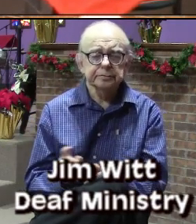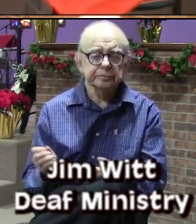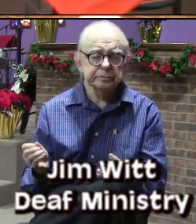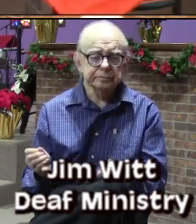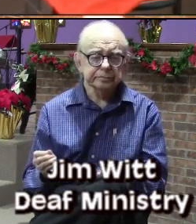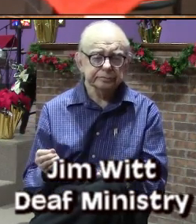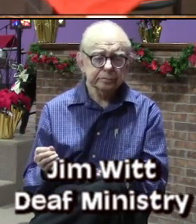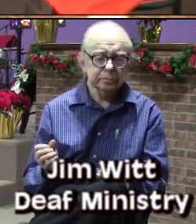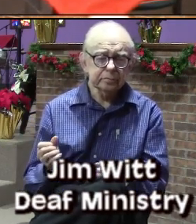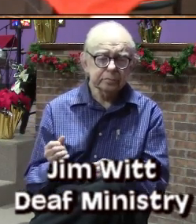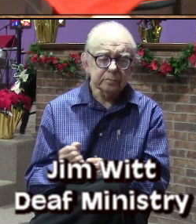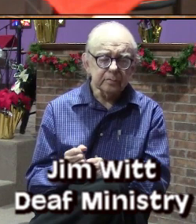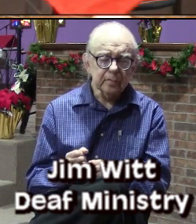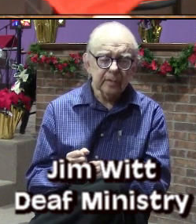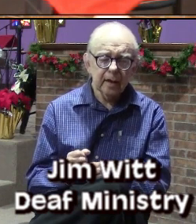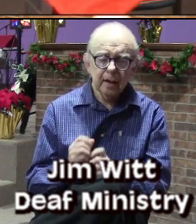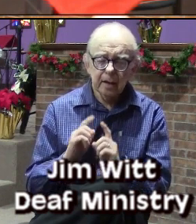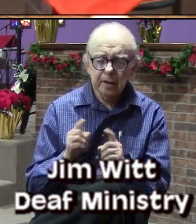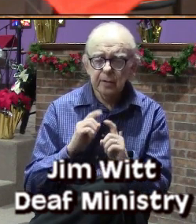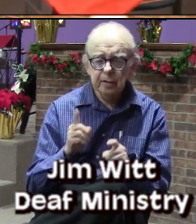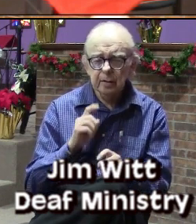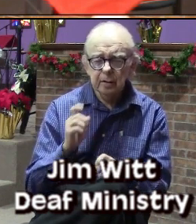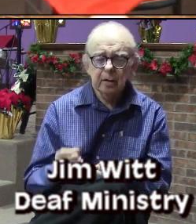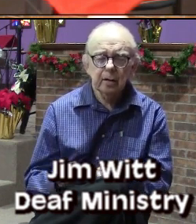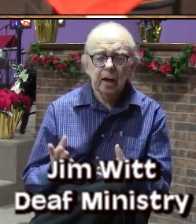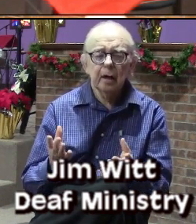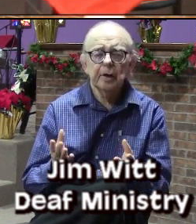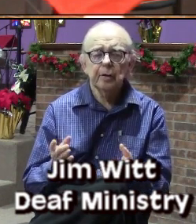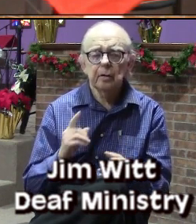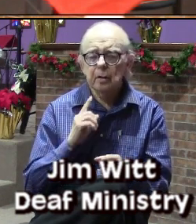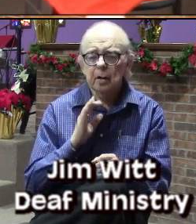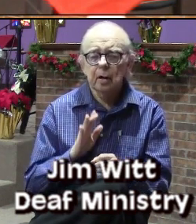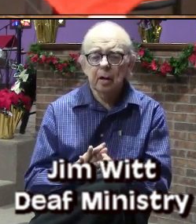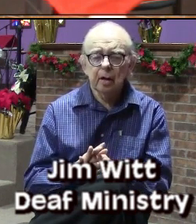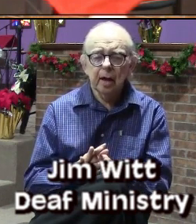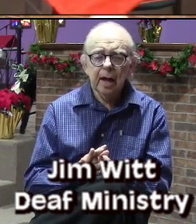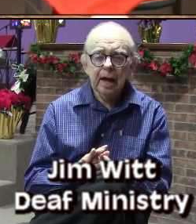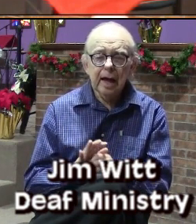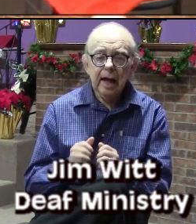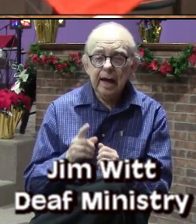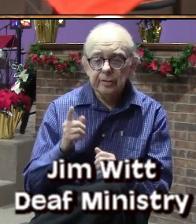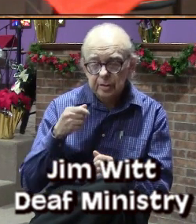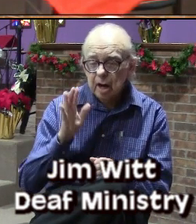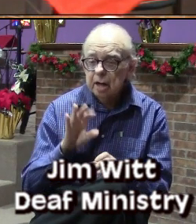And I got to ask you a question. How many of those promises has He ever broken?